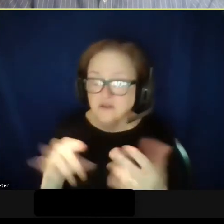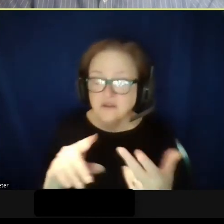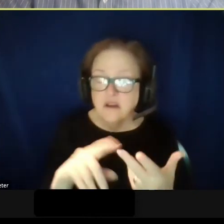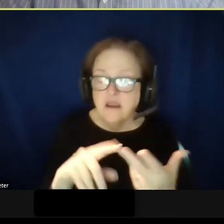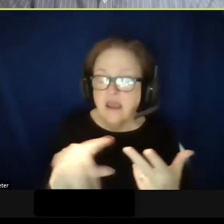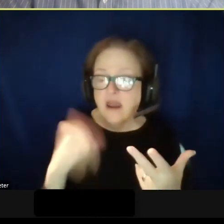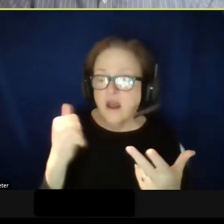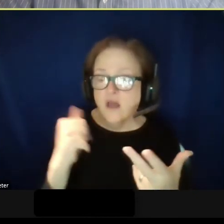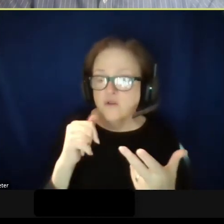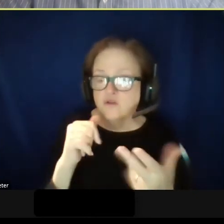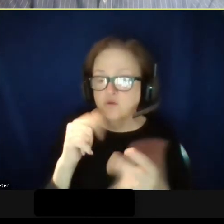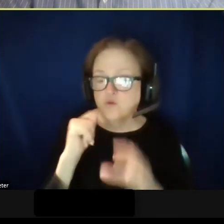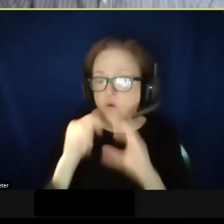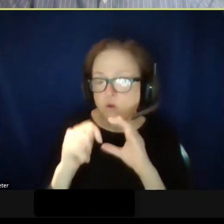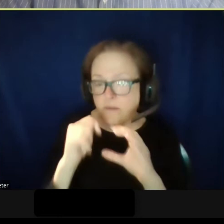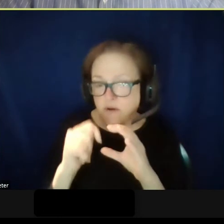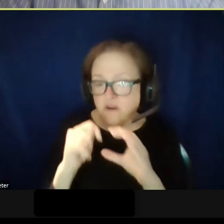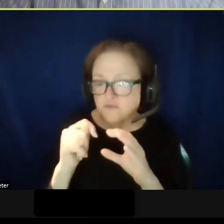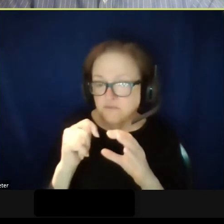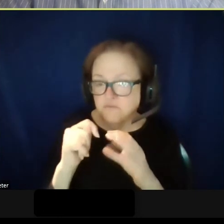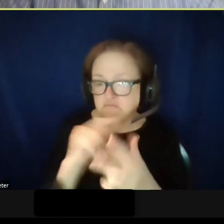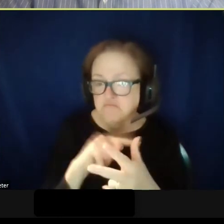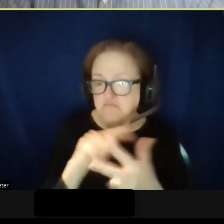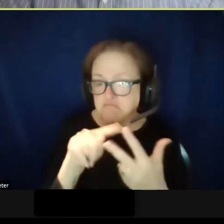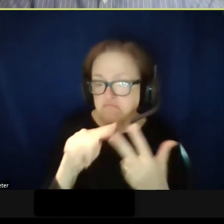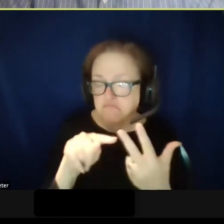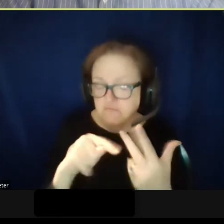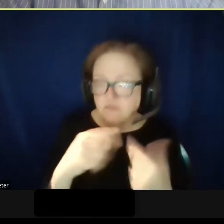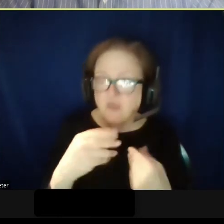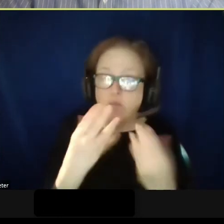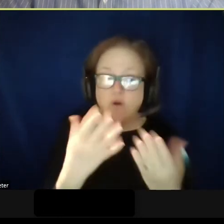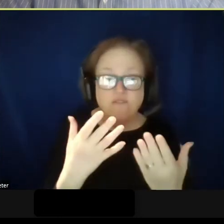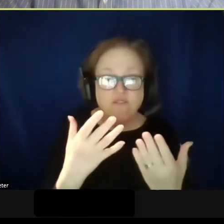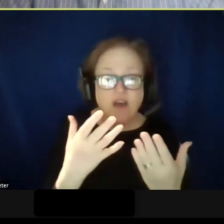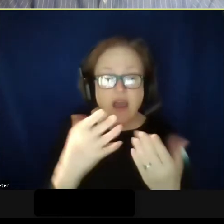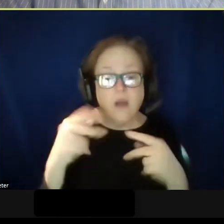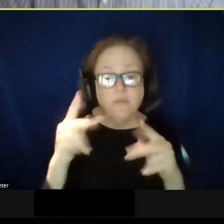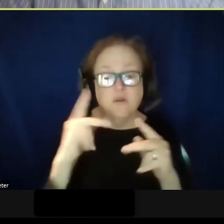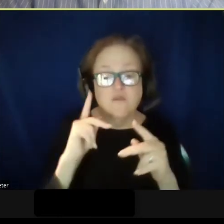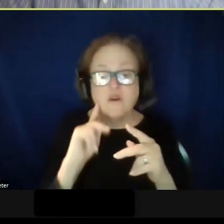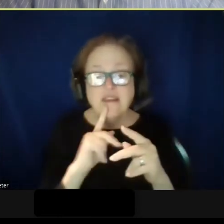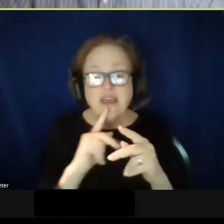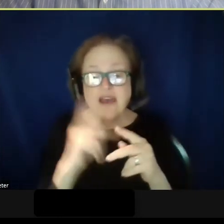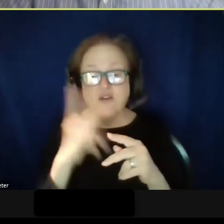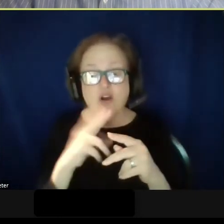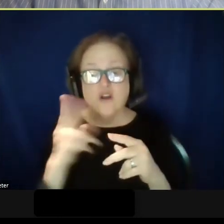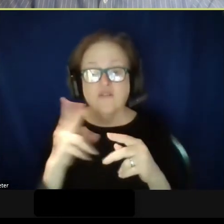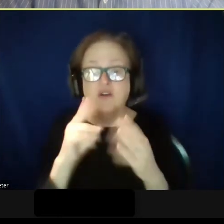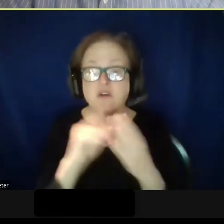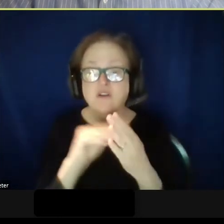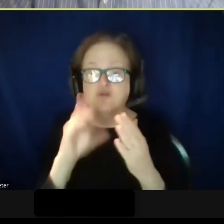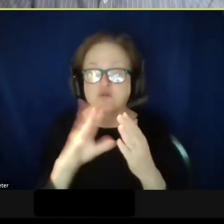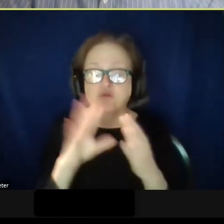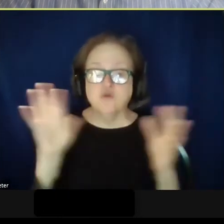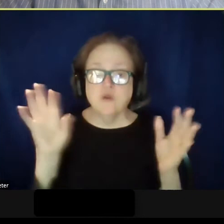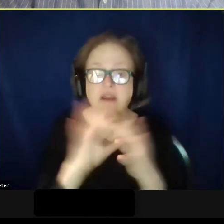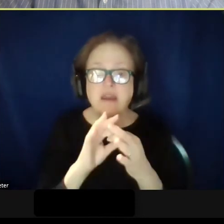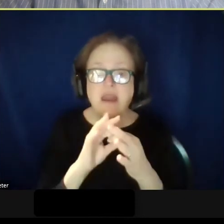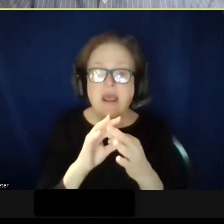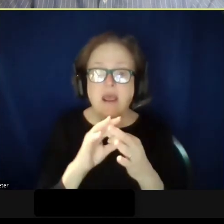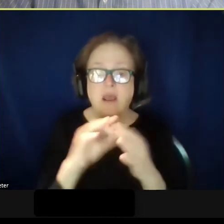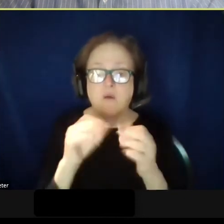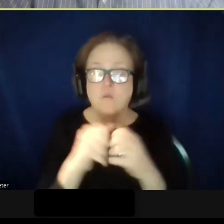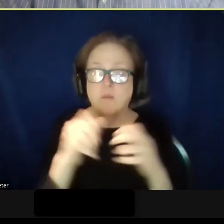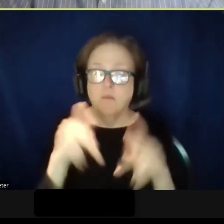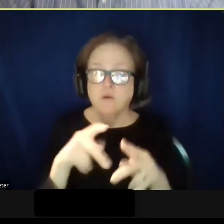communication. This can provide an opportunity for Deaf or hard of hearing children to connect with someone who is Deaf or hard of hearing,